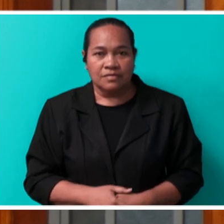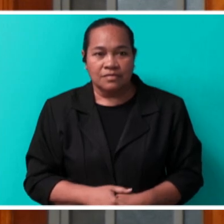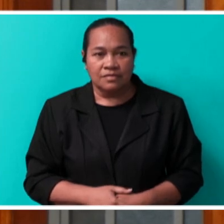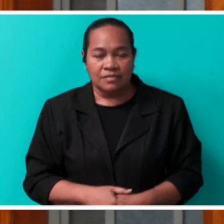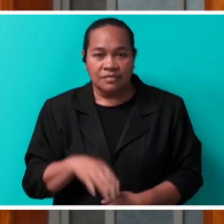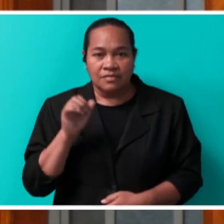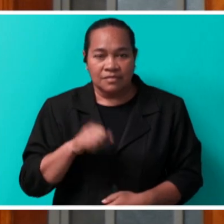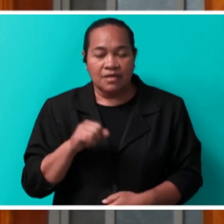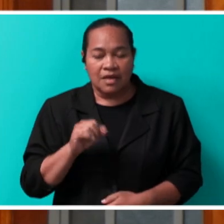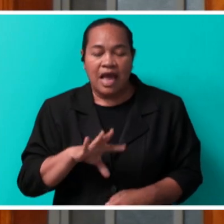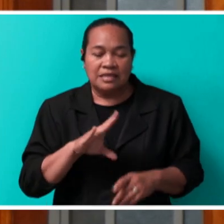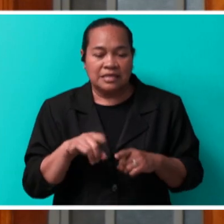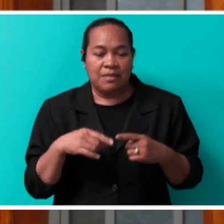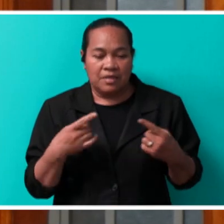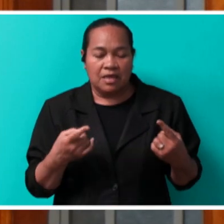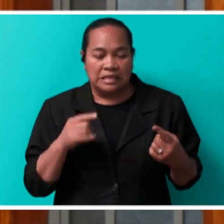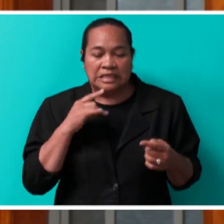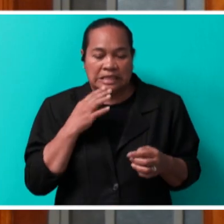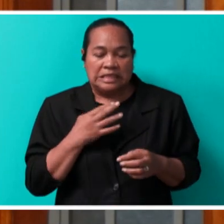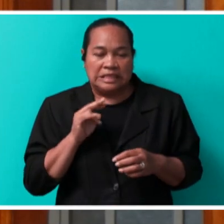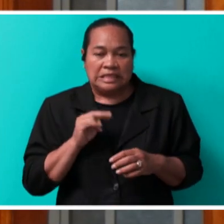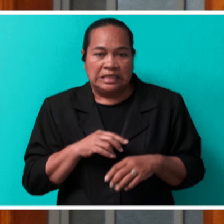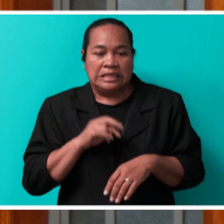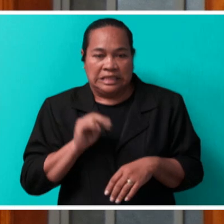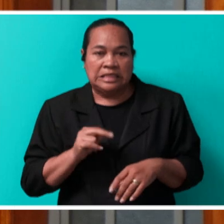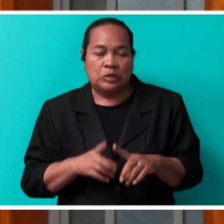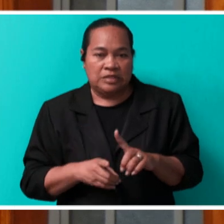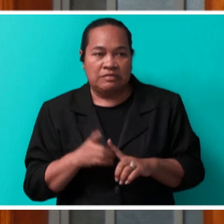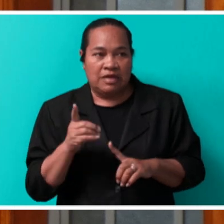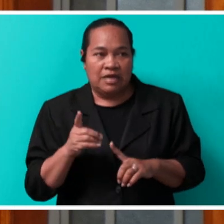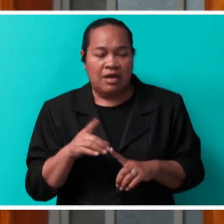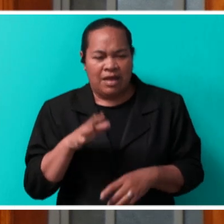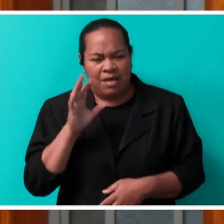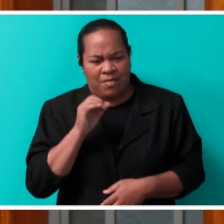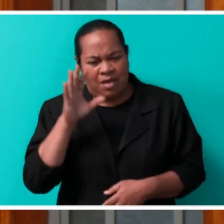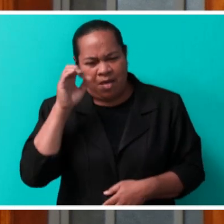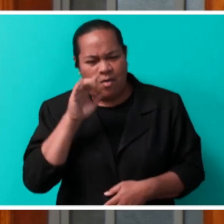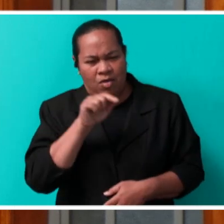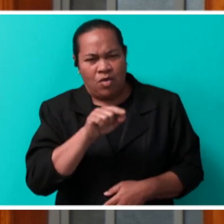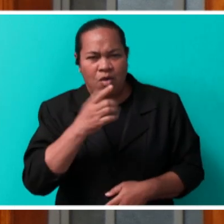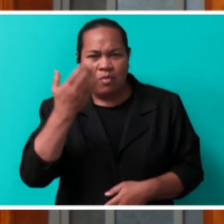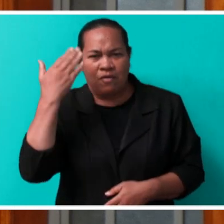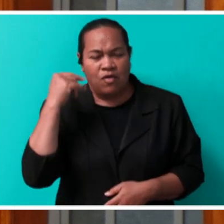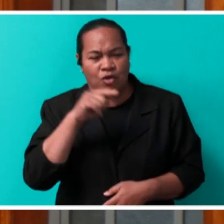developed during his time when he was head